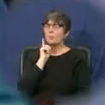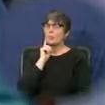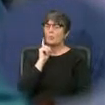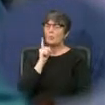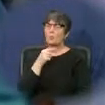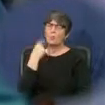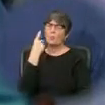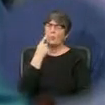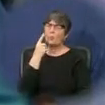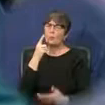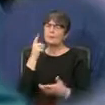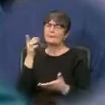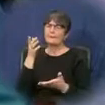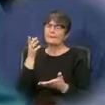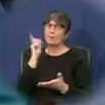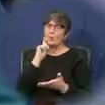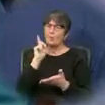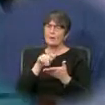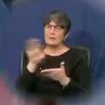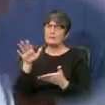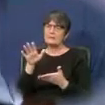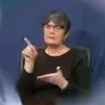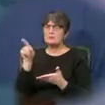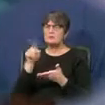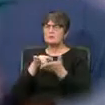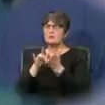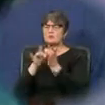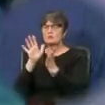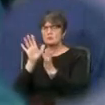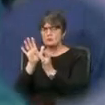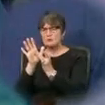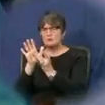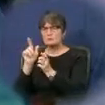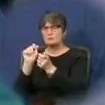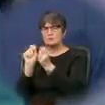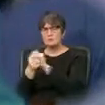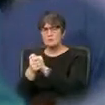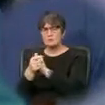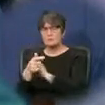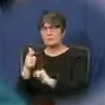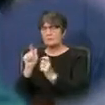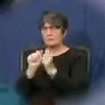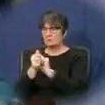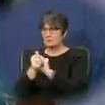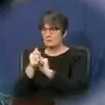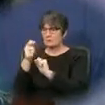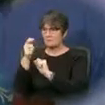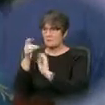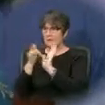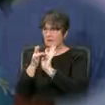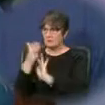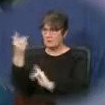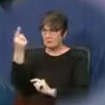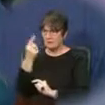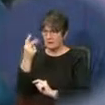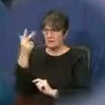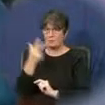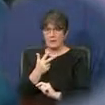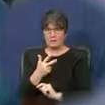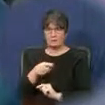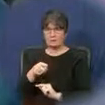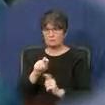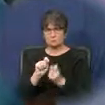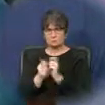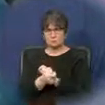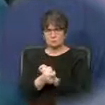that experience of Jesus' transfigure was when Jesus and those three gentlemen came back down the mountain.